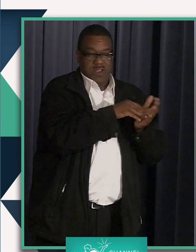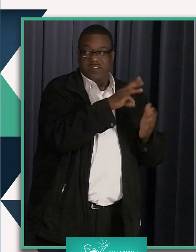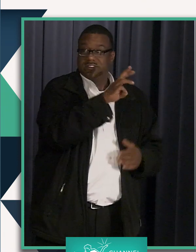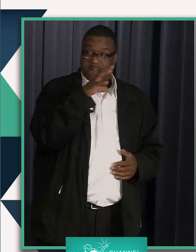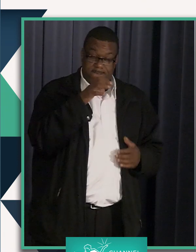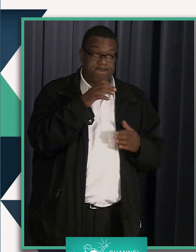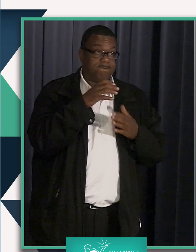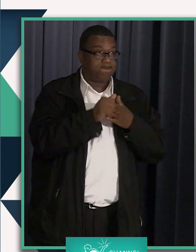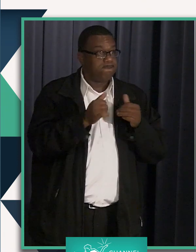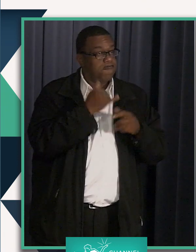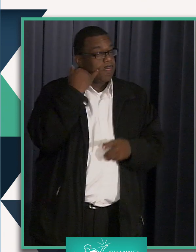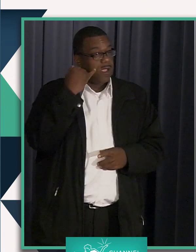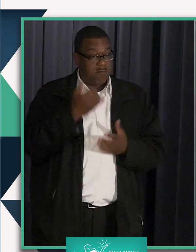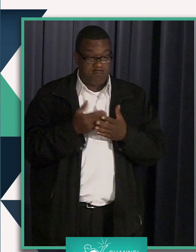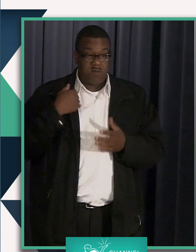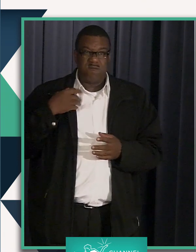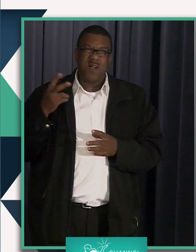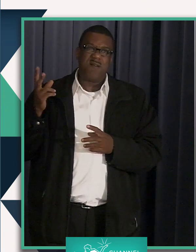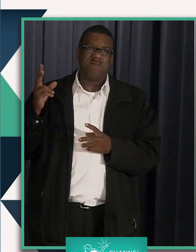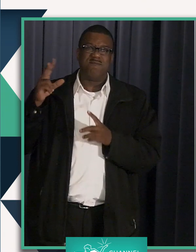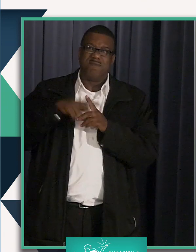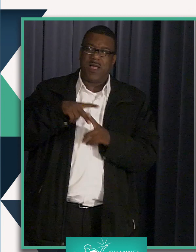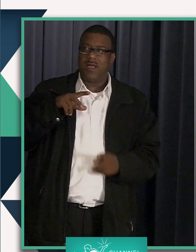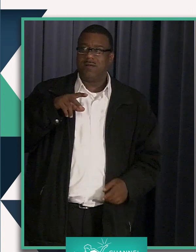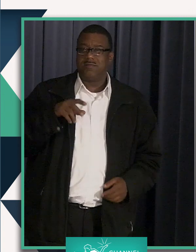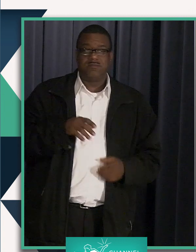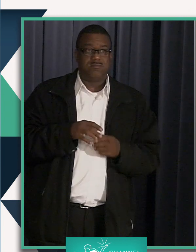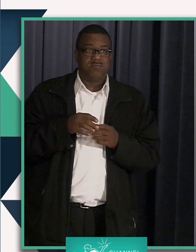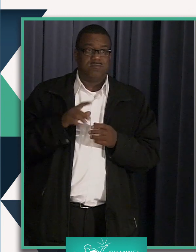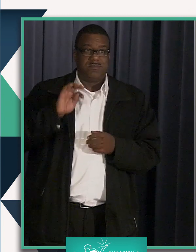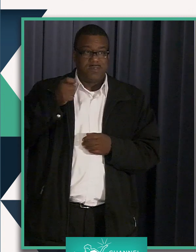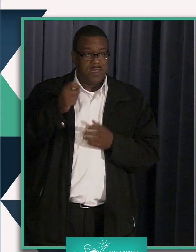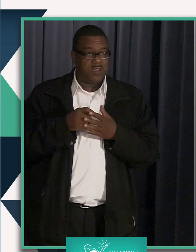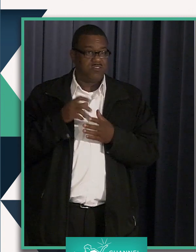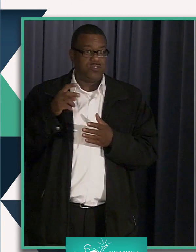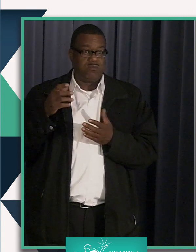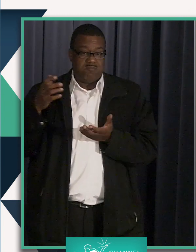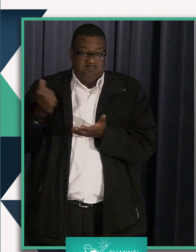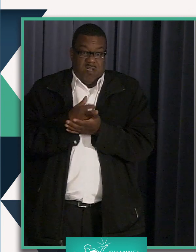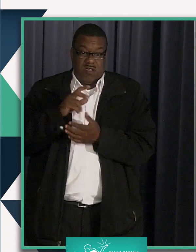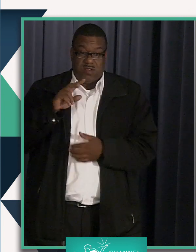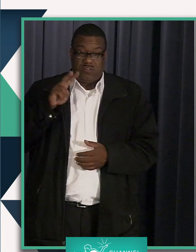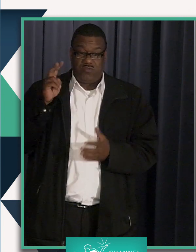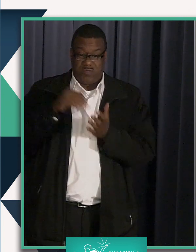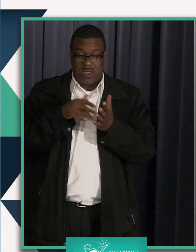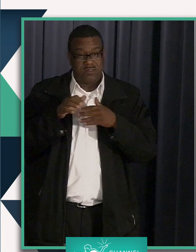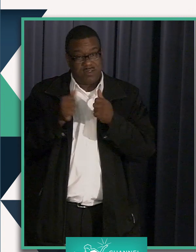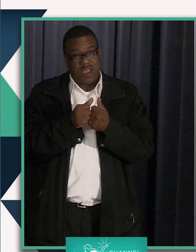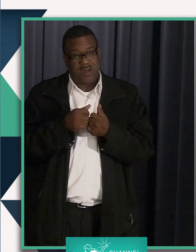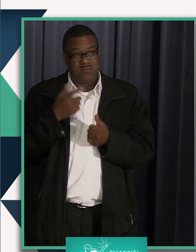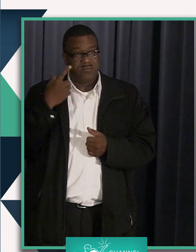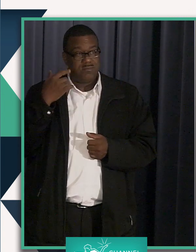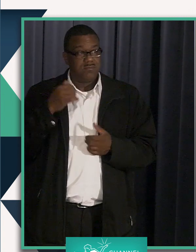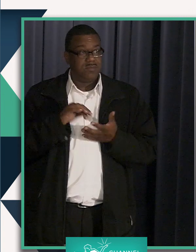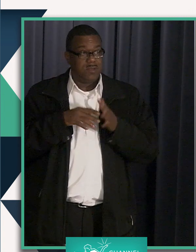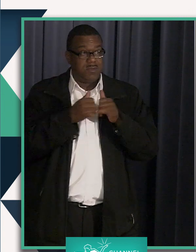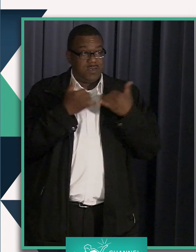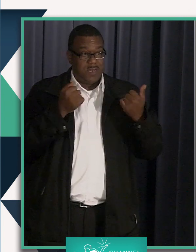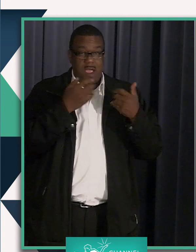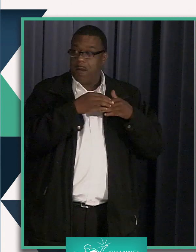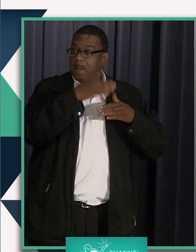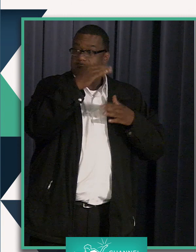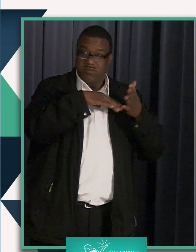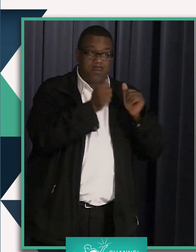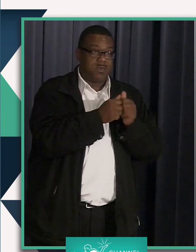So if they were filing all along getting $2,000, if the child's 5 and under, they're getting $3,600. If the child's above that, they're getting $3,000.